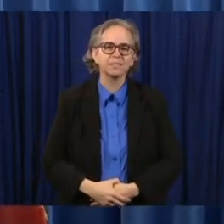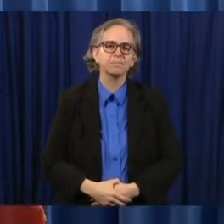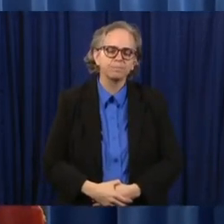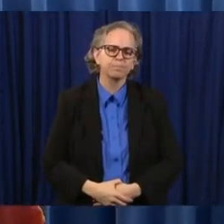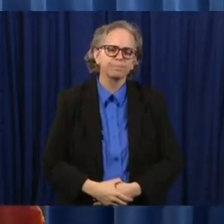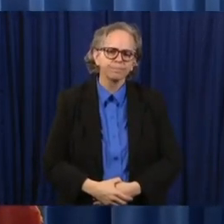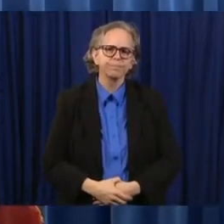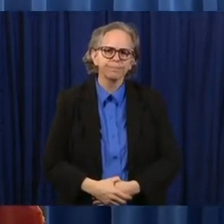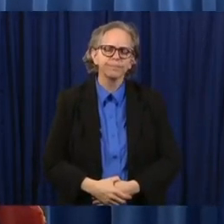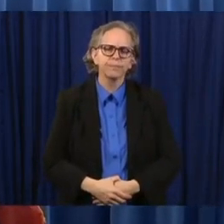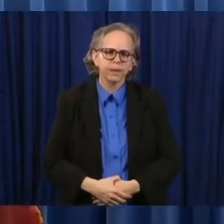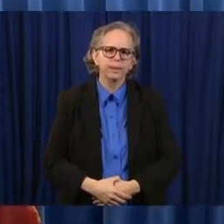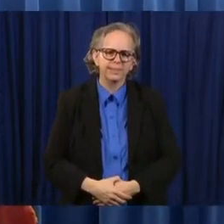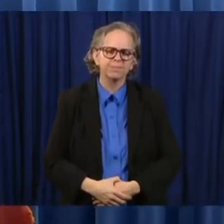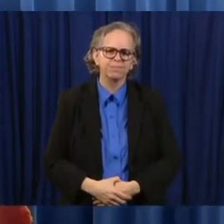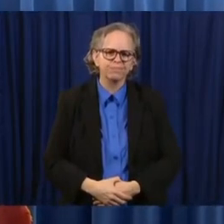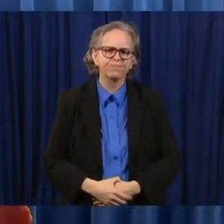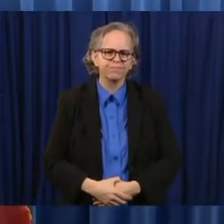share a little bit